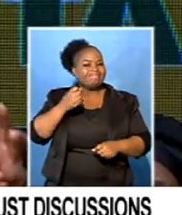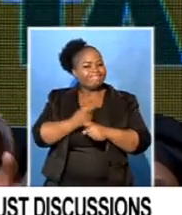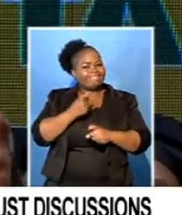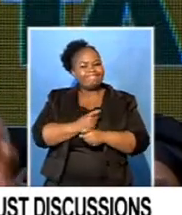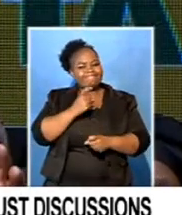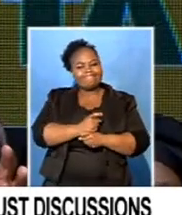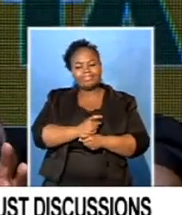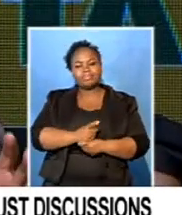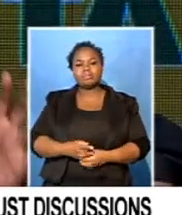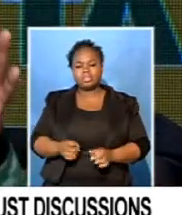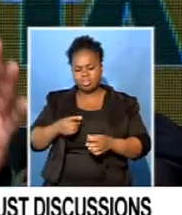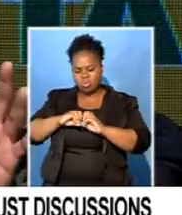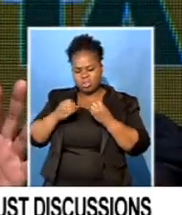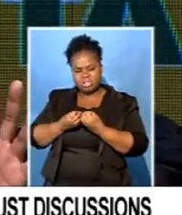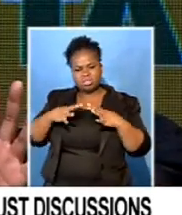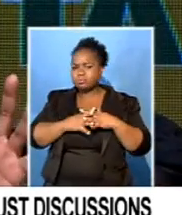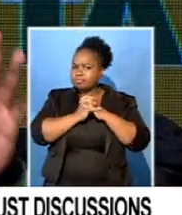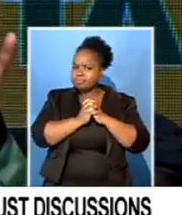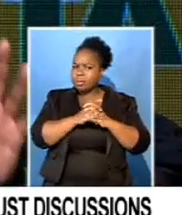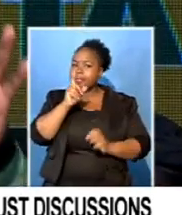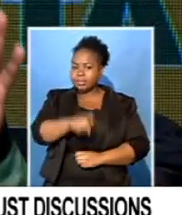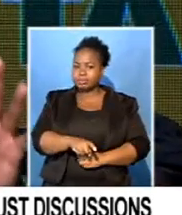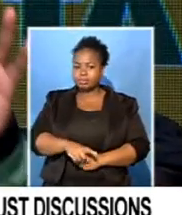Because if we are not united when we are faced with